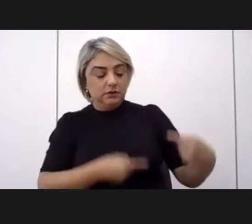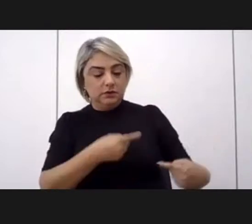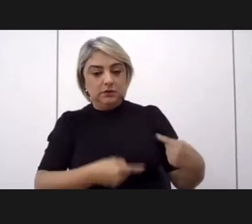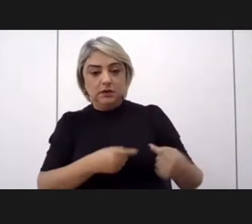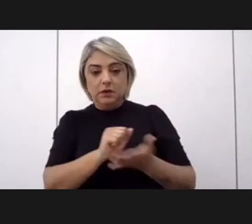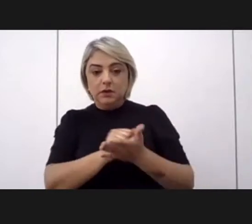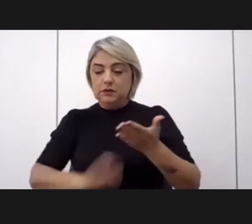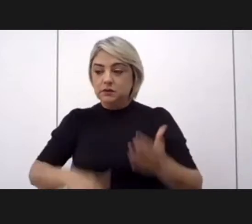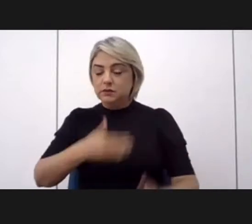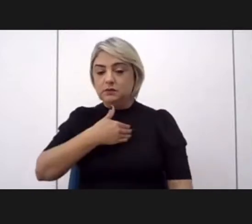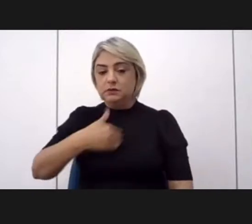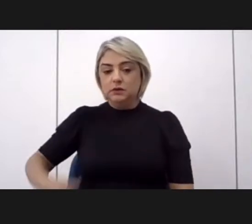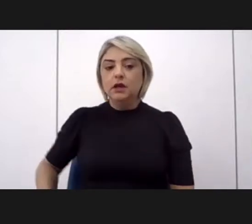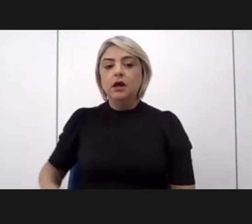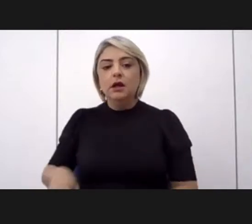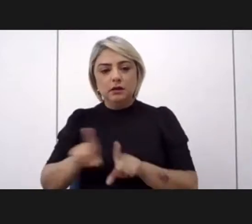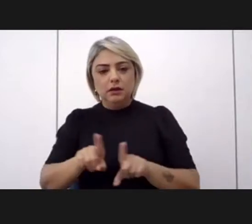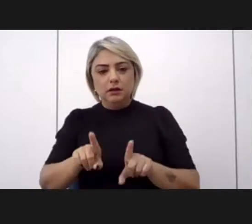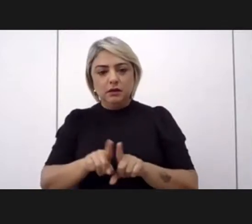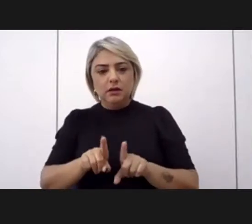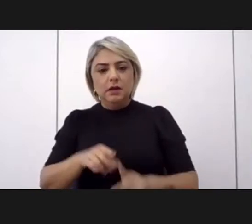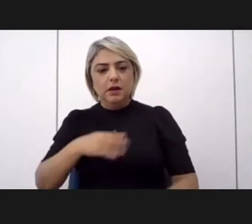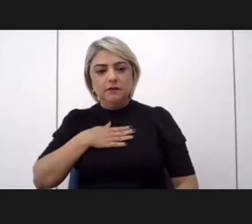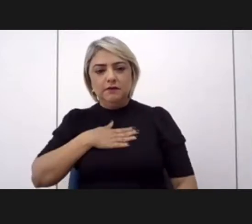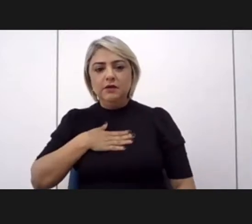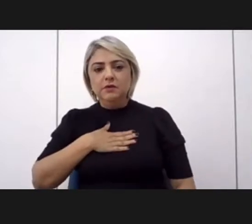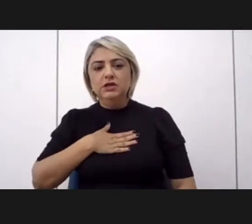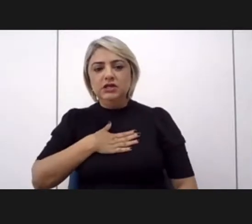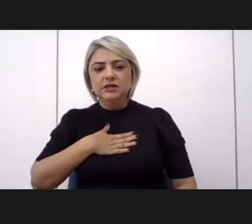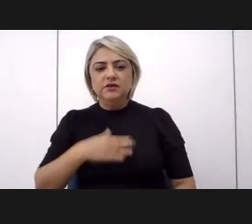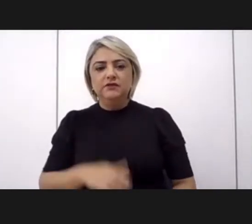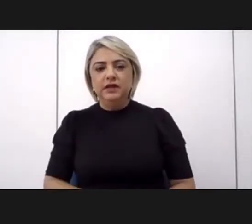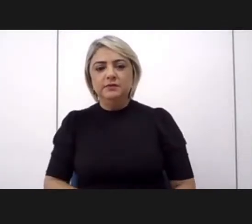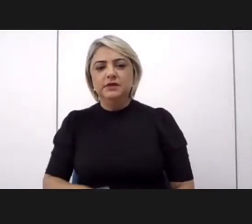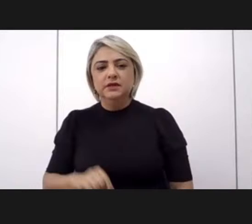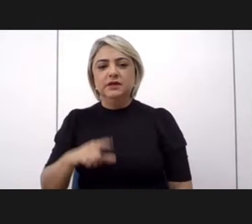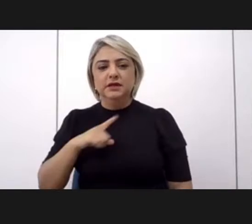to mention that this publication